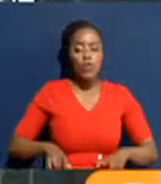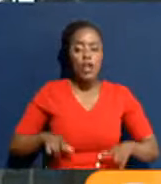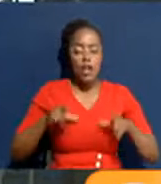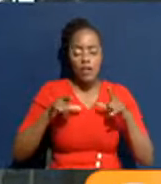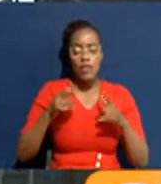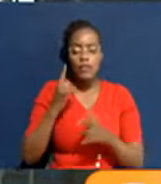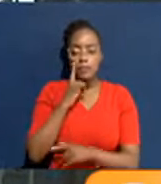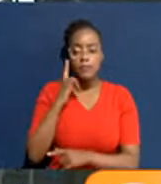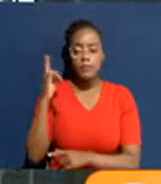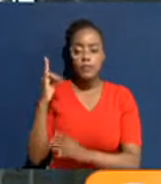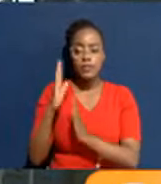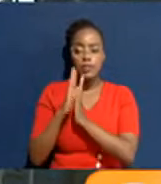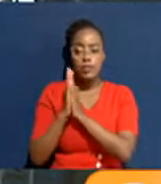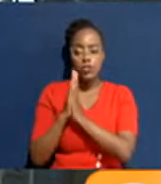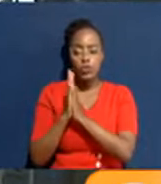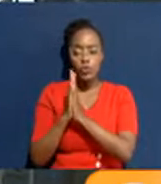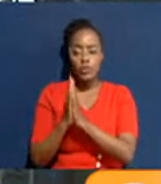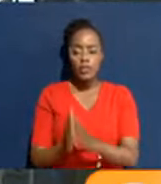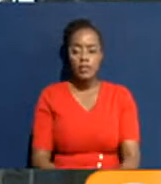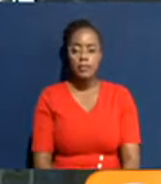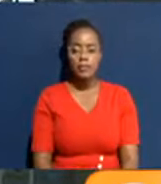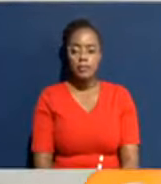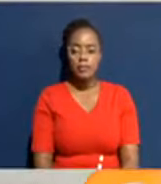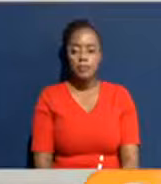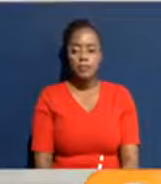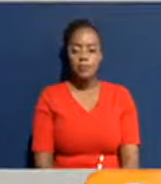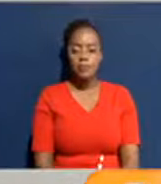Ayub Abdikadir now reports.